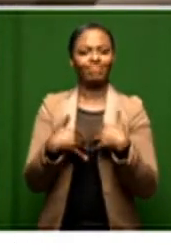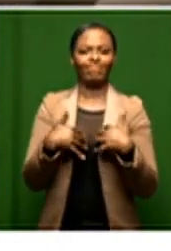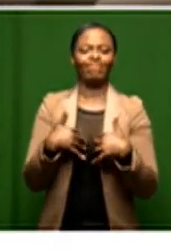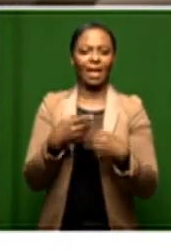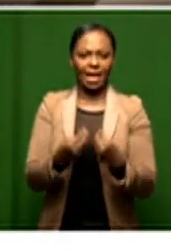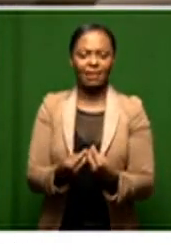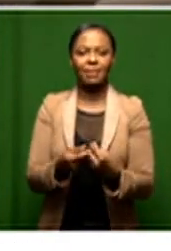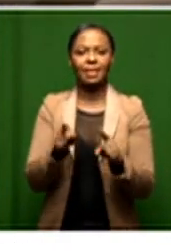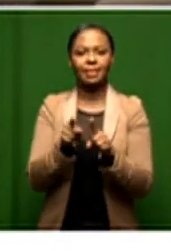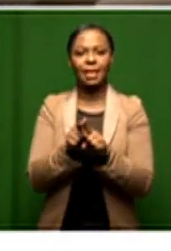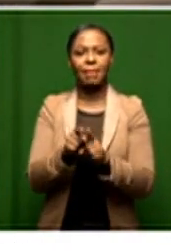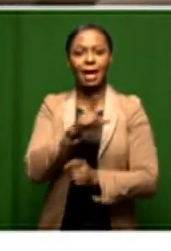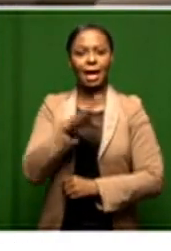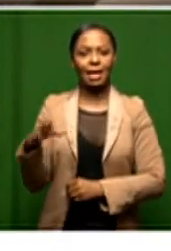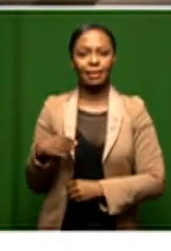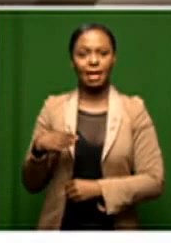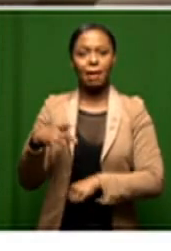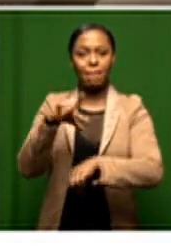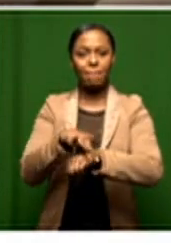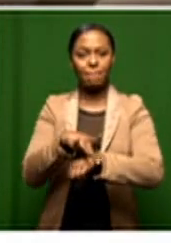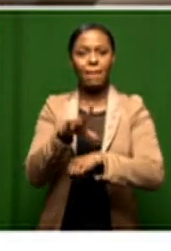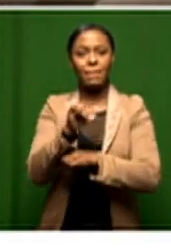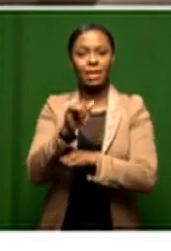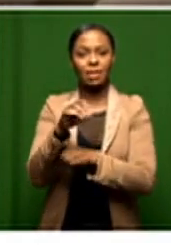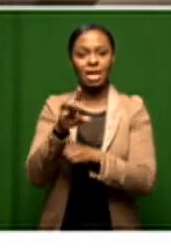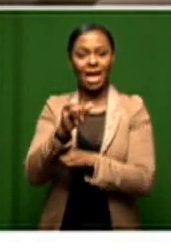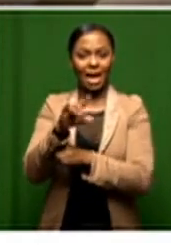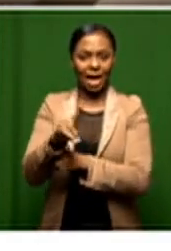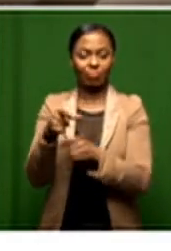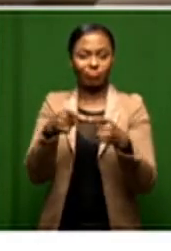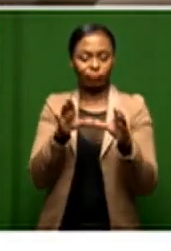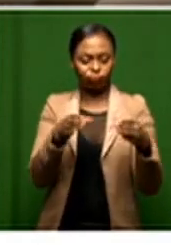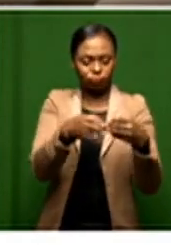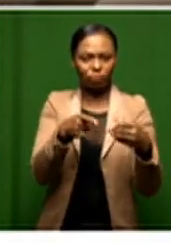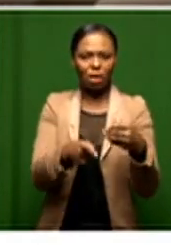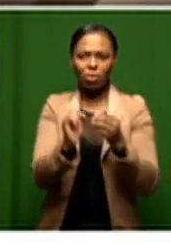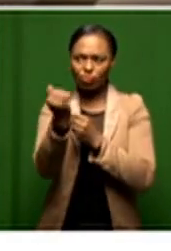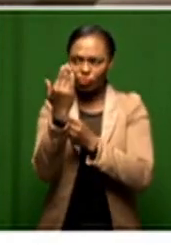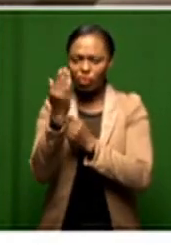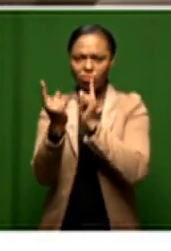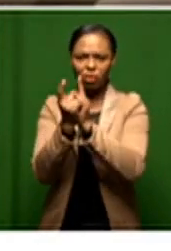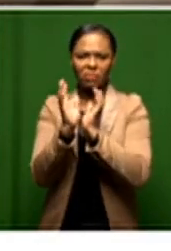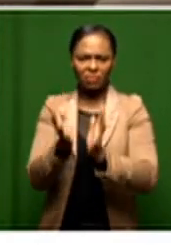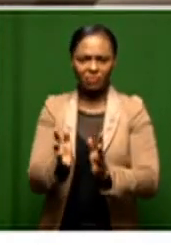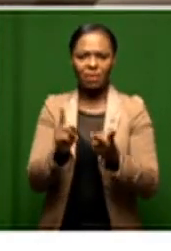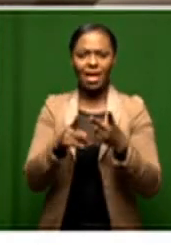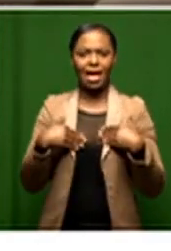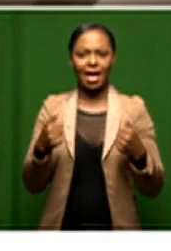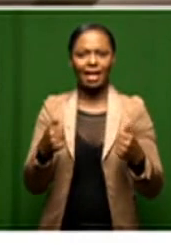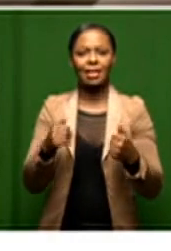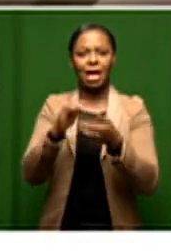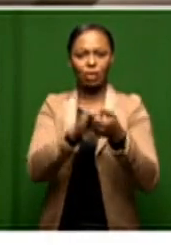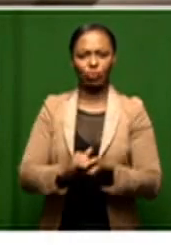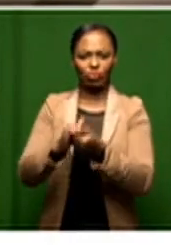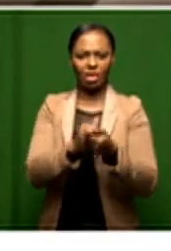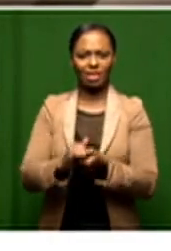the Council for Medical Schemes, our industry associations were approached, the Health Funders Association, of which